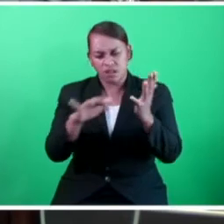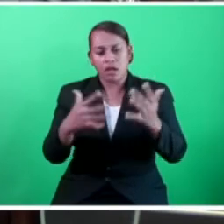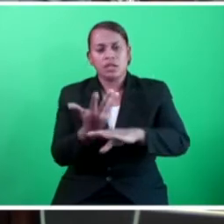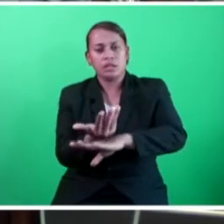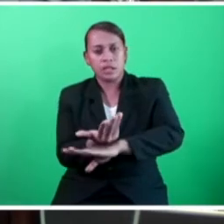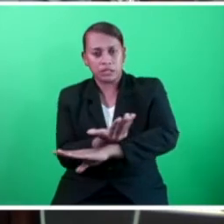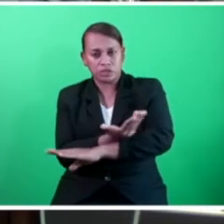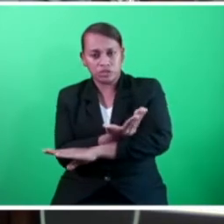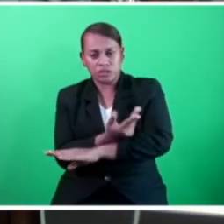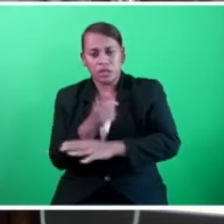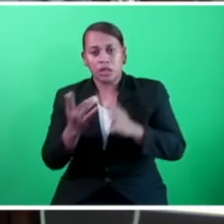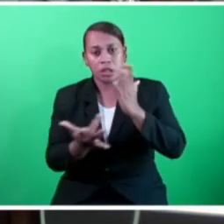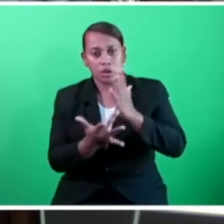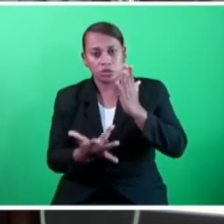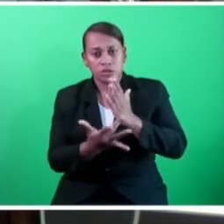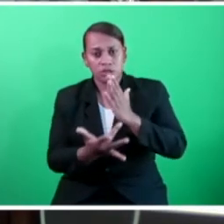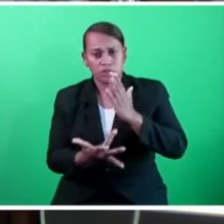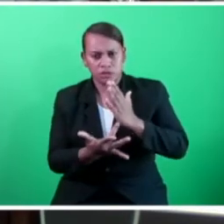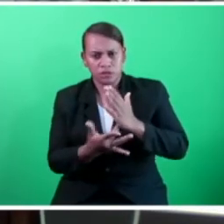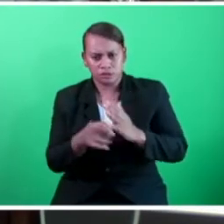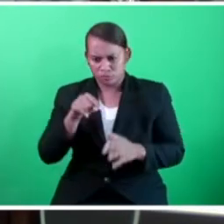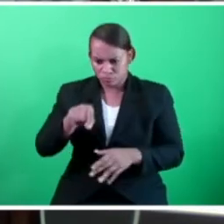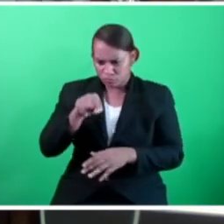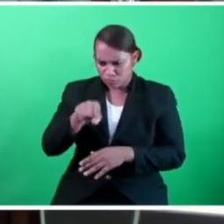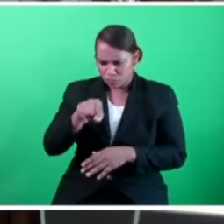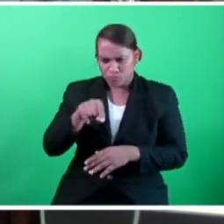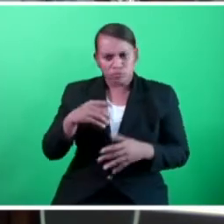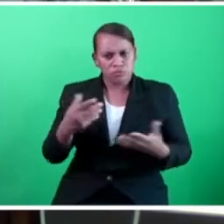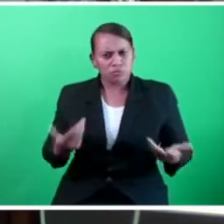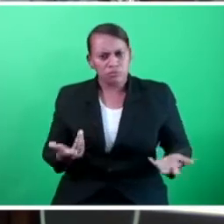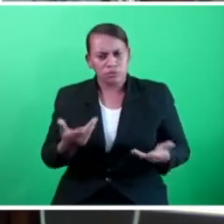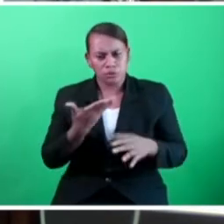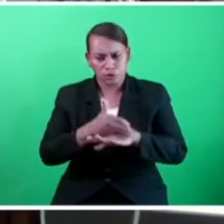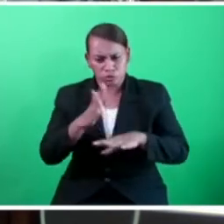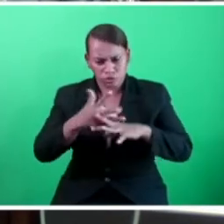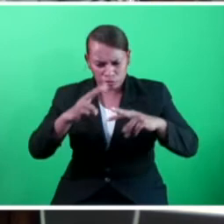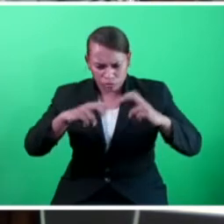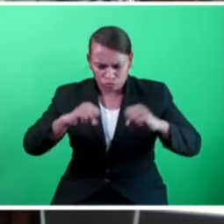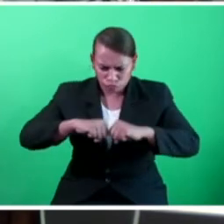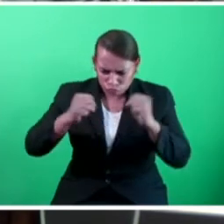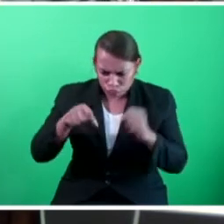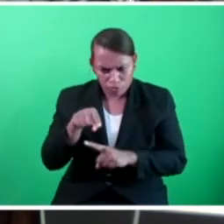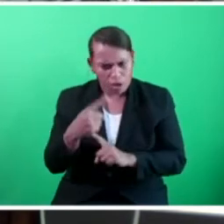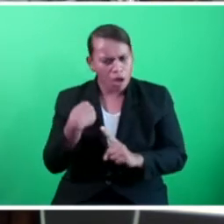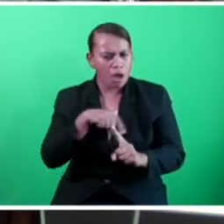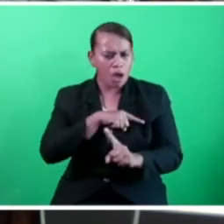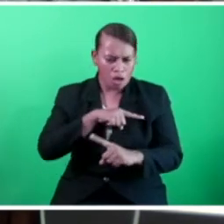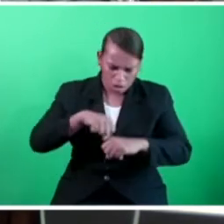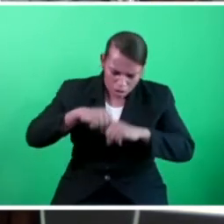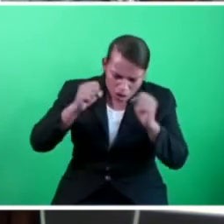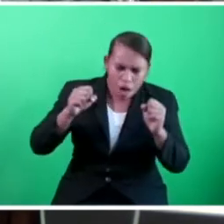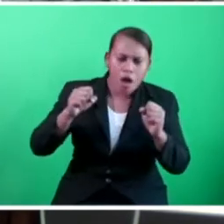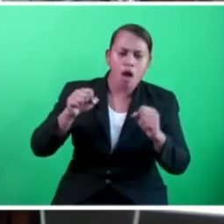well-practiced technology throughout the world is what the Ministry of Waterways and Environment is